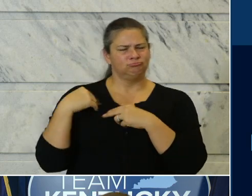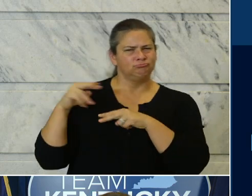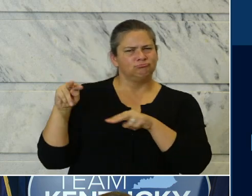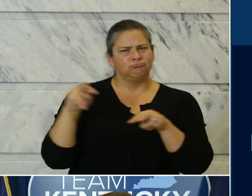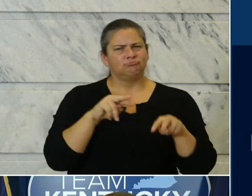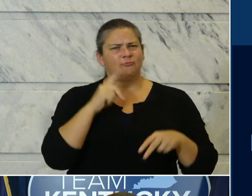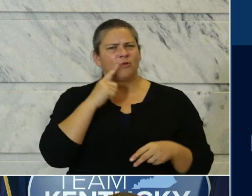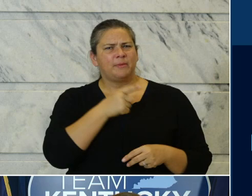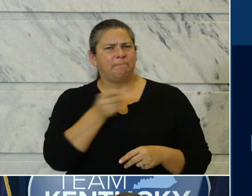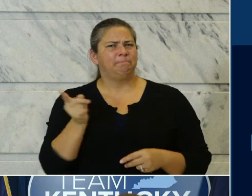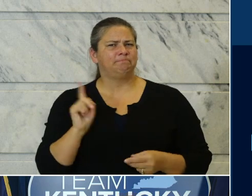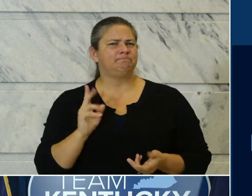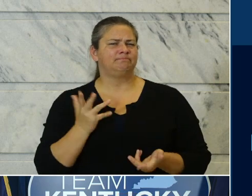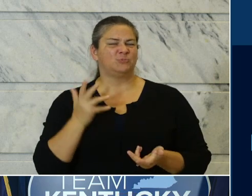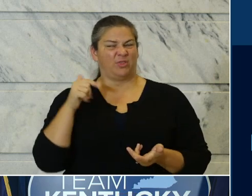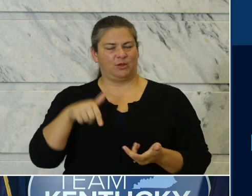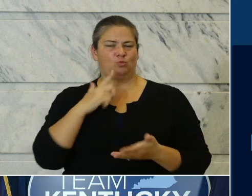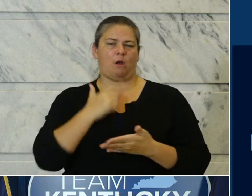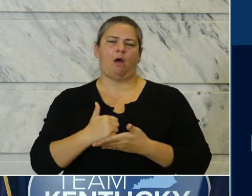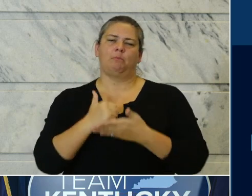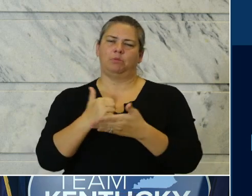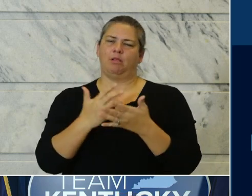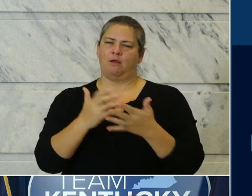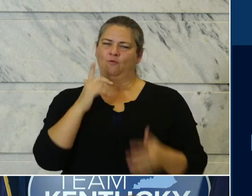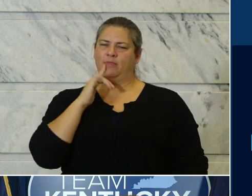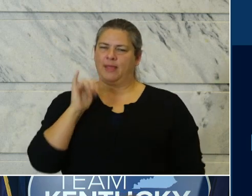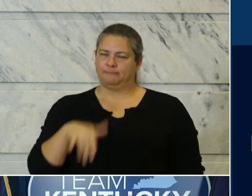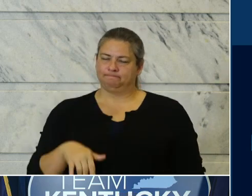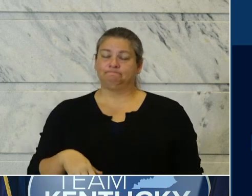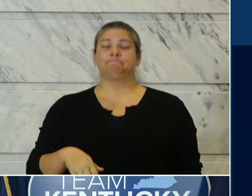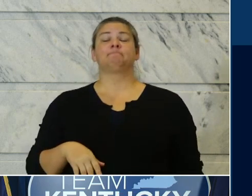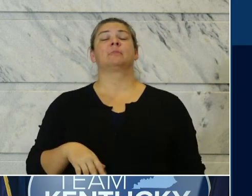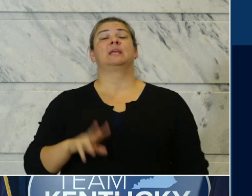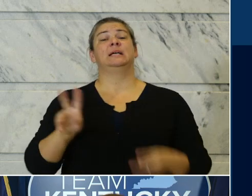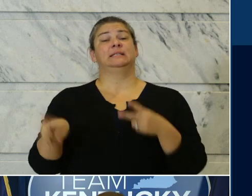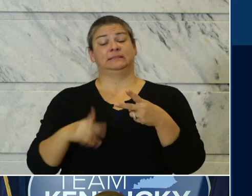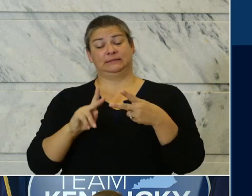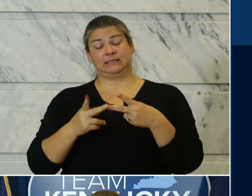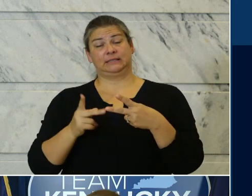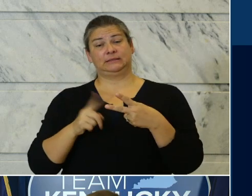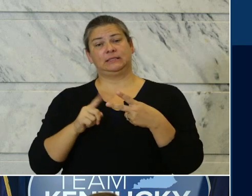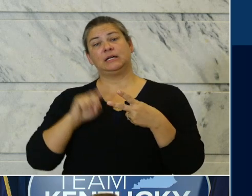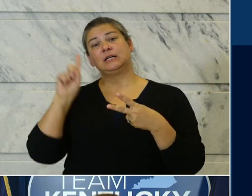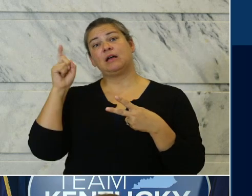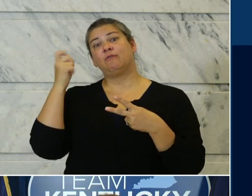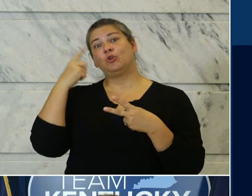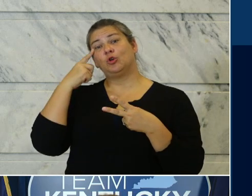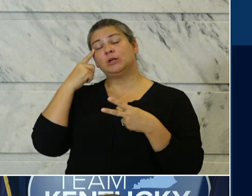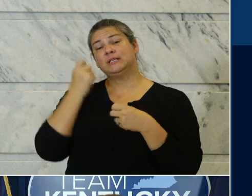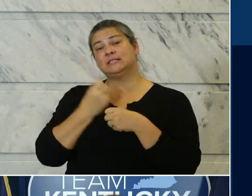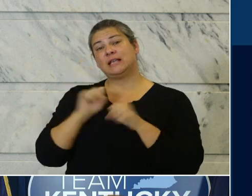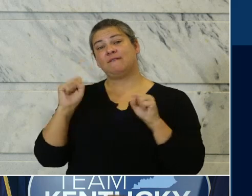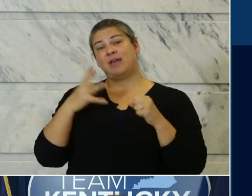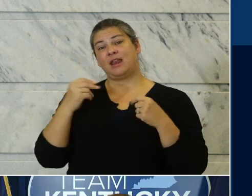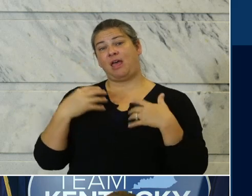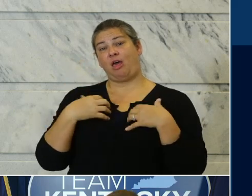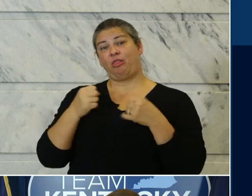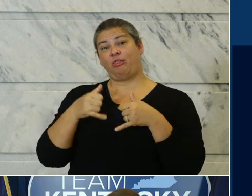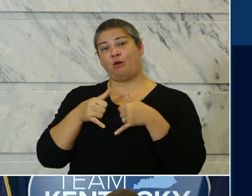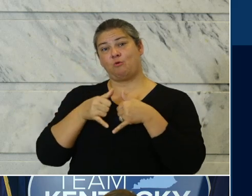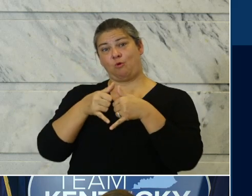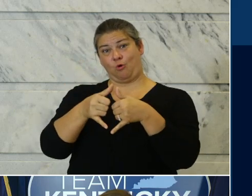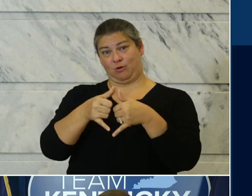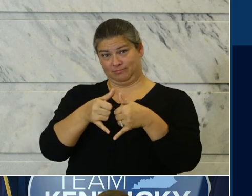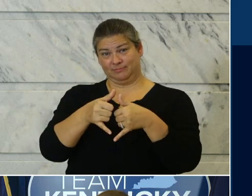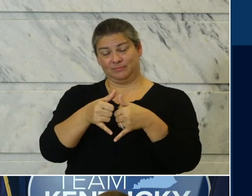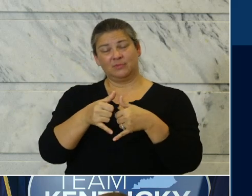to make that happen. Second piece of good news is the Governor's Safety and Health Awards. Every Kentuckian should be